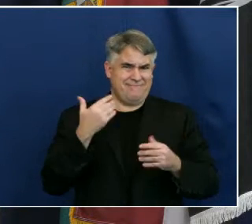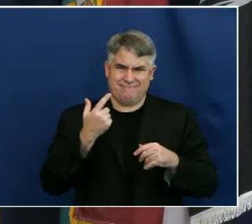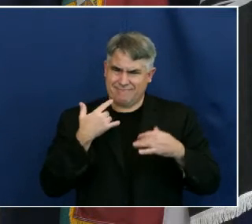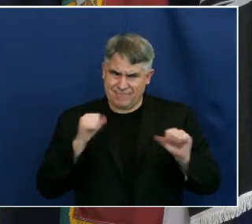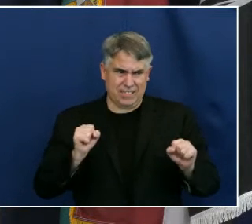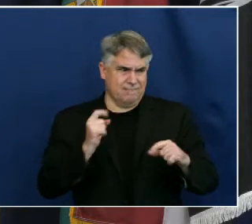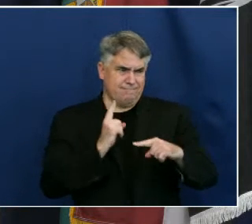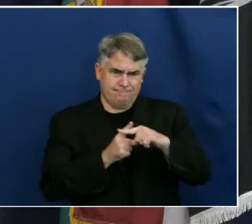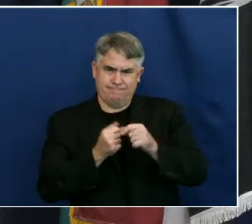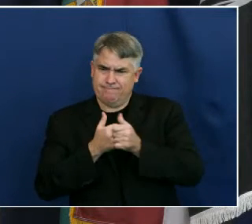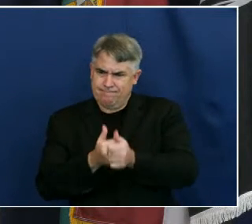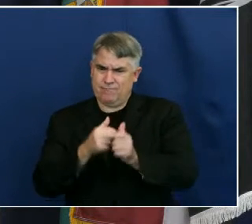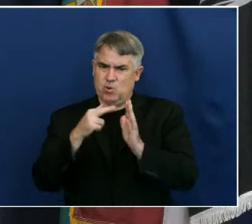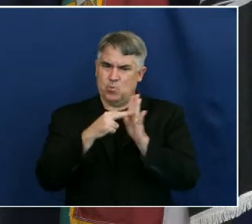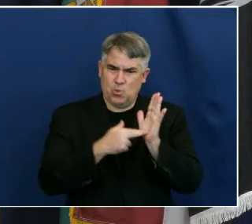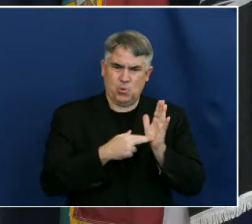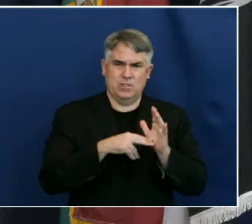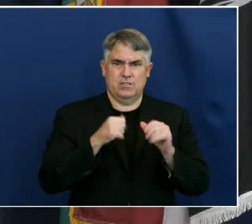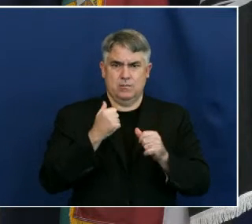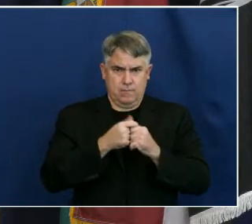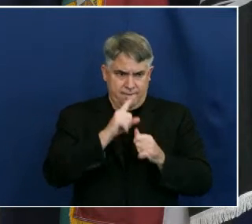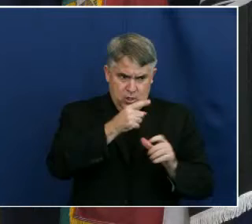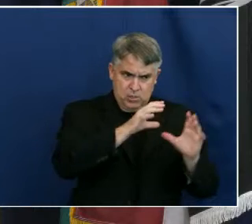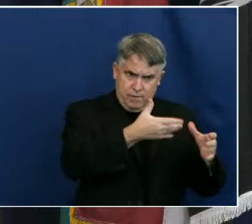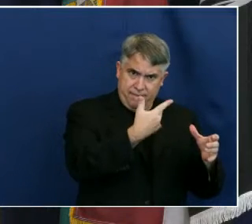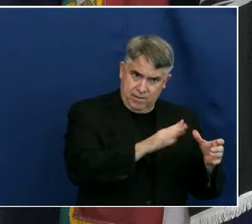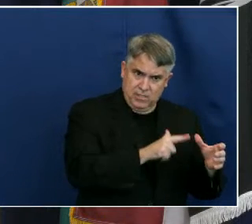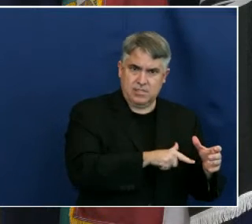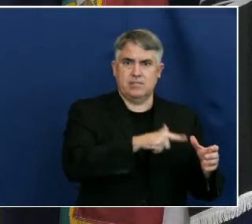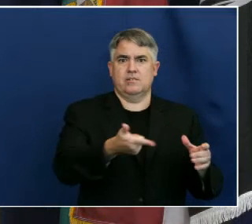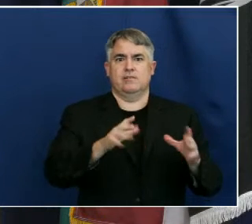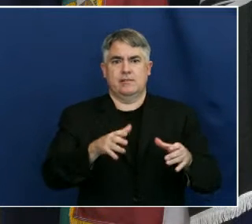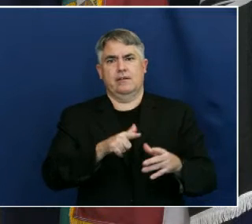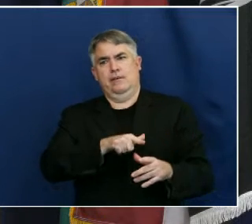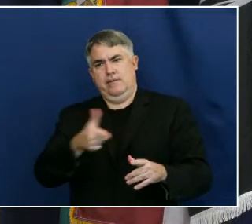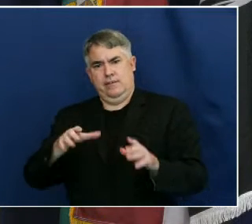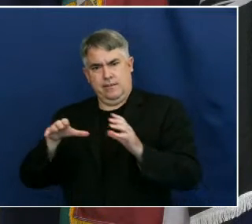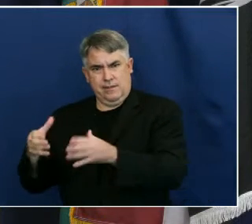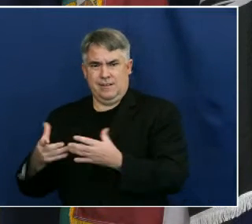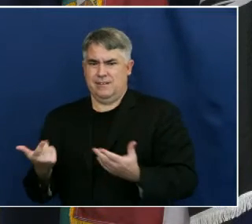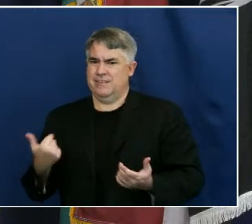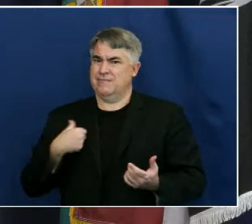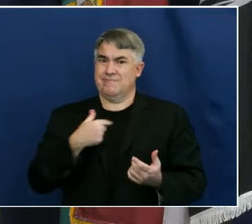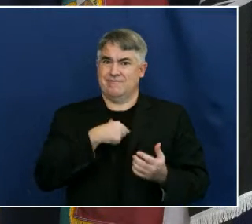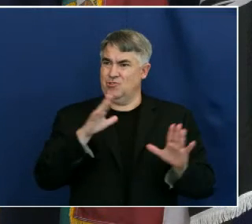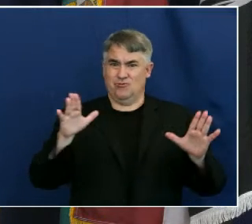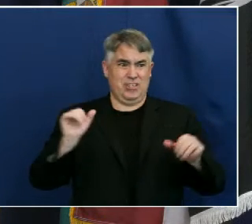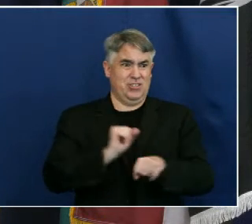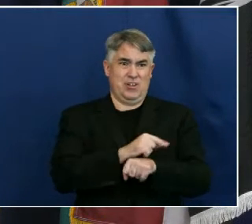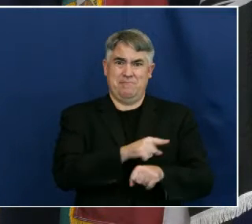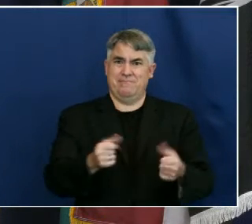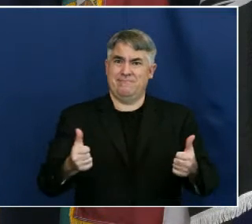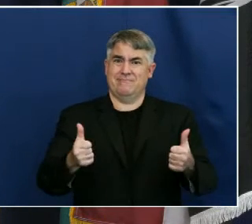with the tiers that are open, and I think that they're doing a very good job of doing that.